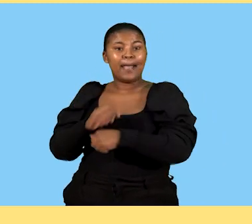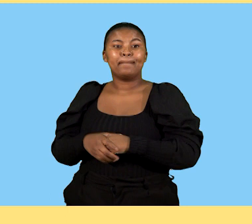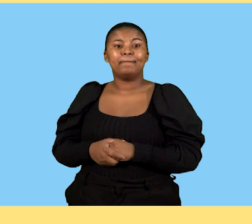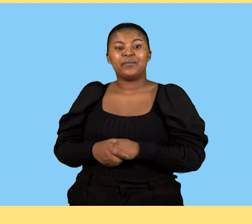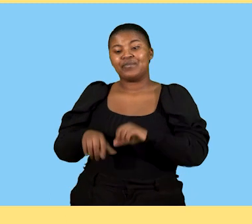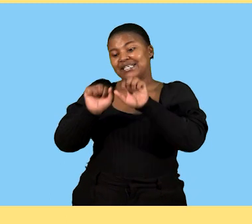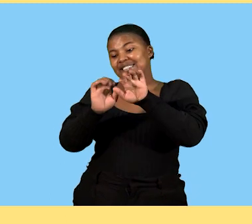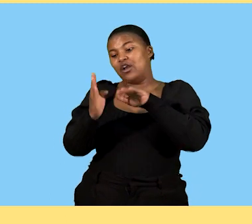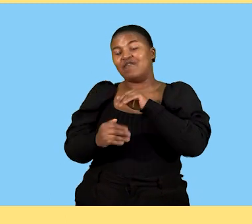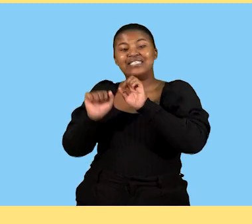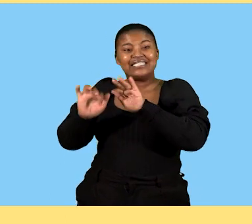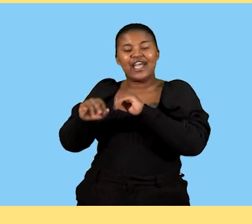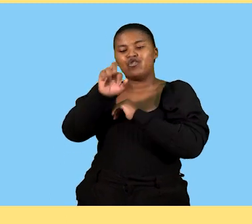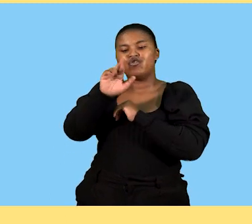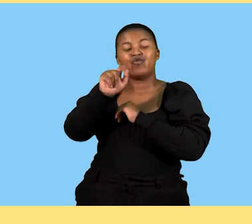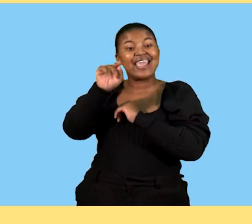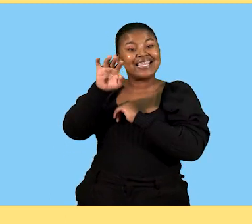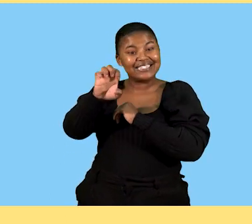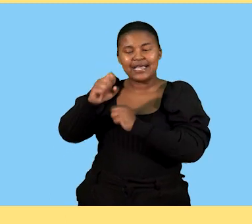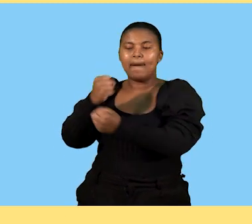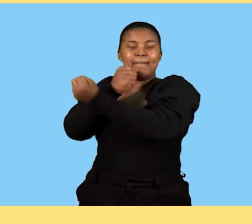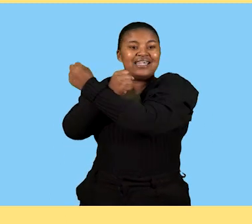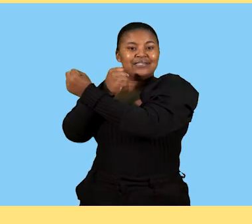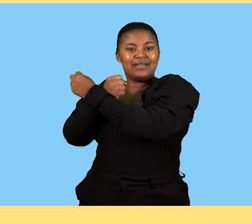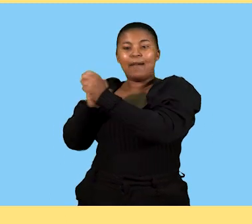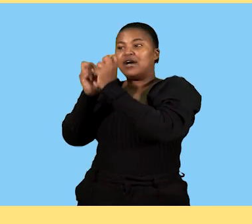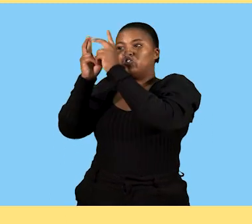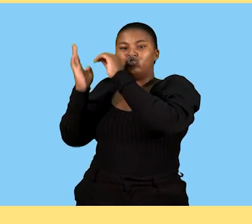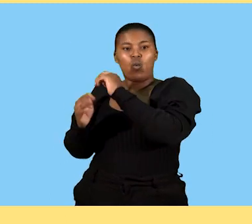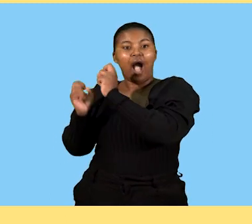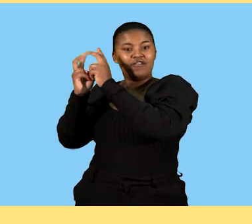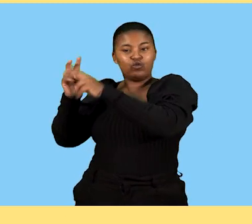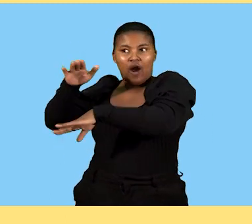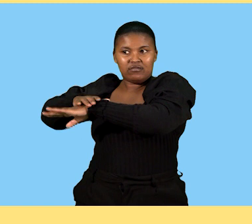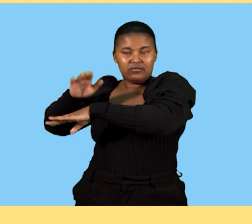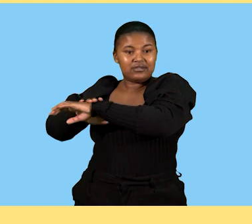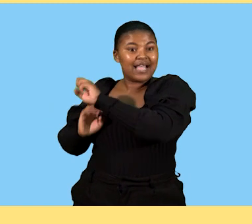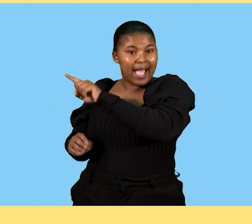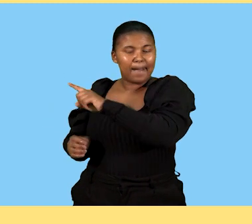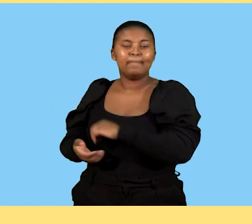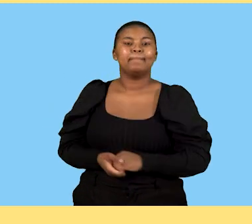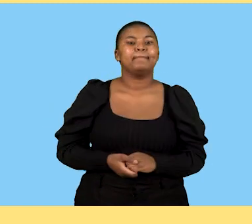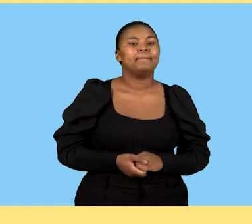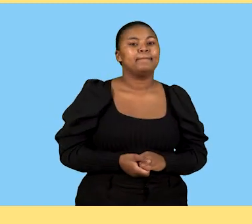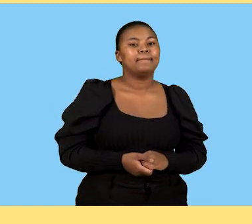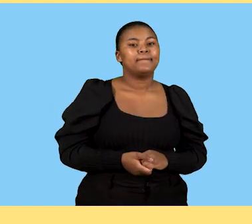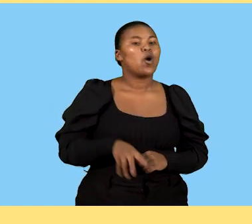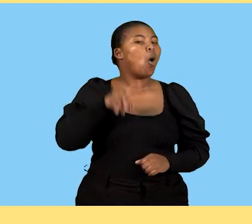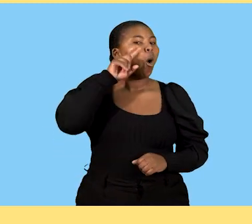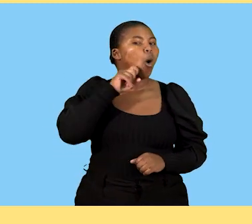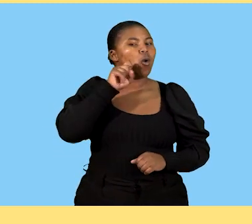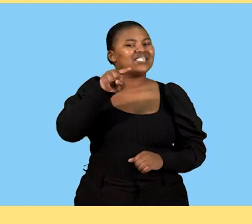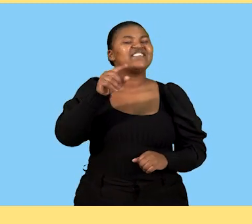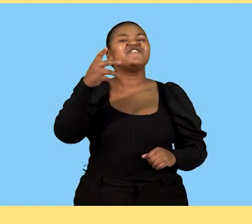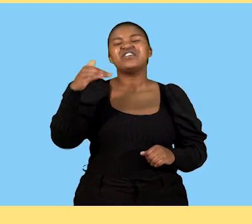multiplied by the rate, multiplied by the time, that is 12 over 12, because it is an